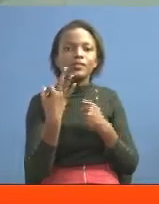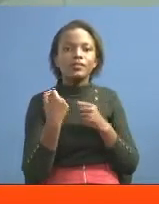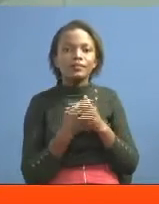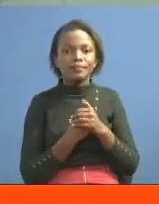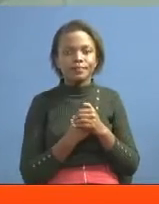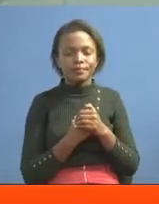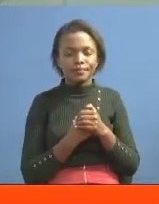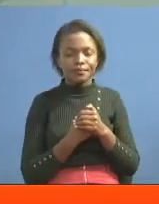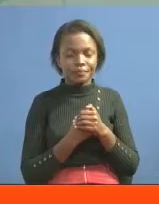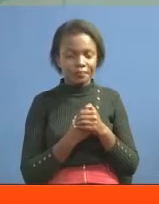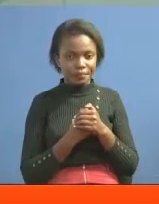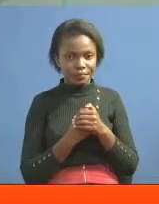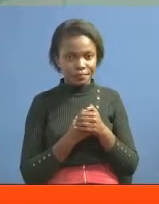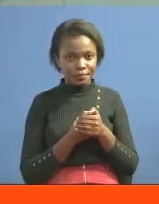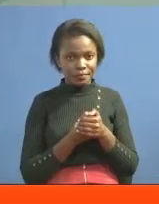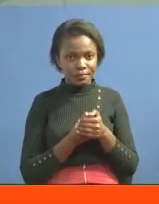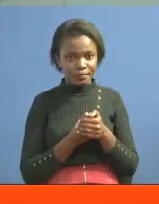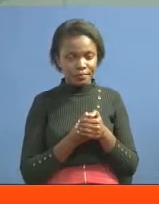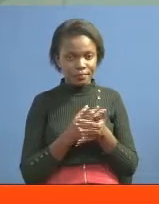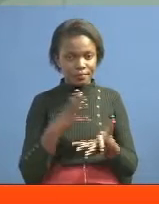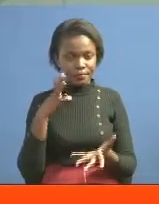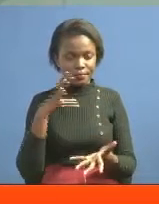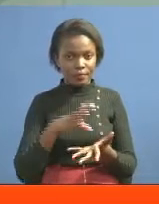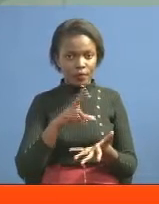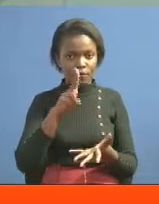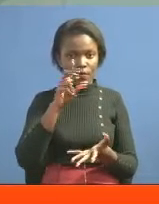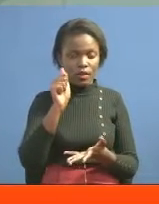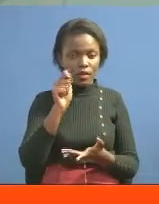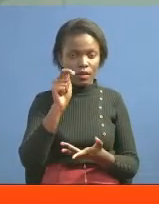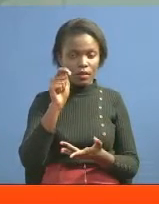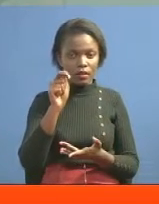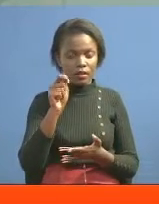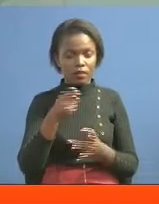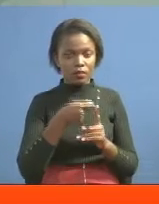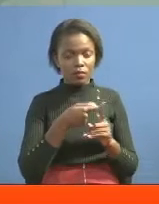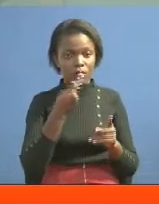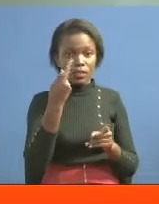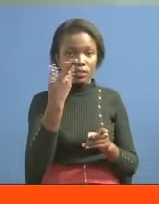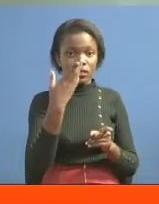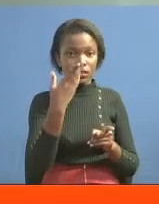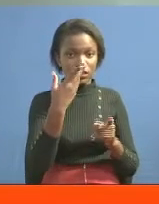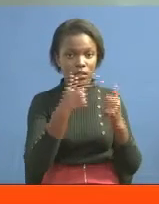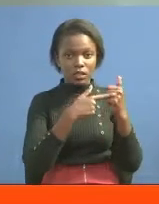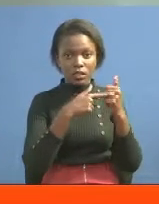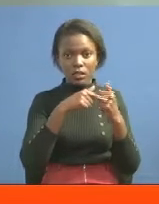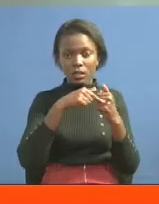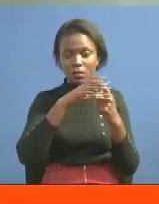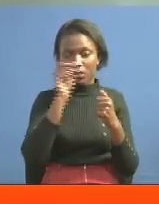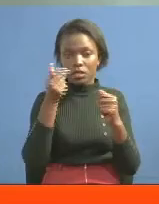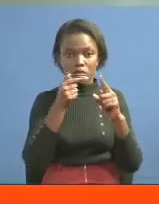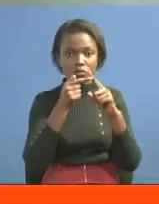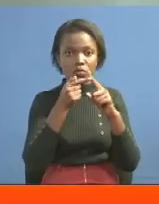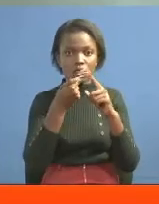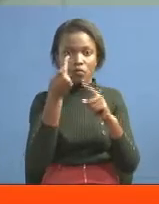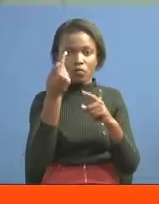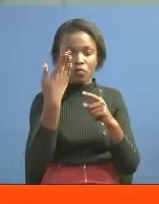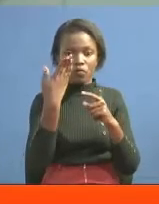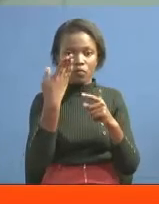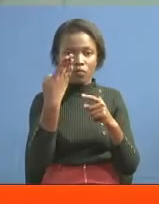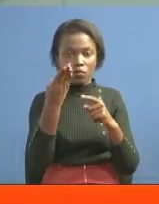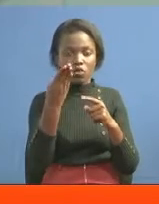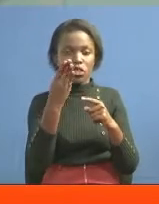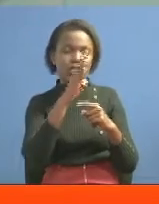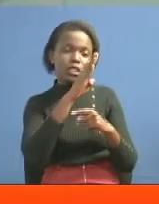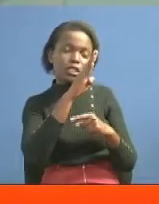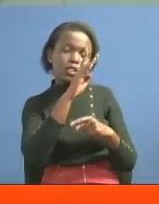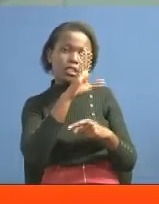also accompanied by things like reducing of VAT from 16% to 14%. We saw the corporate tax being reduced